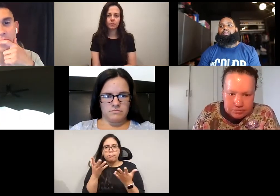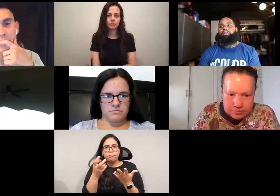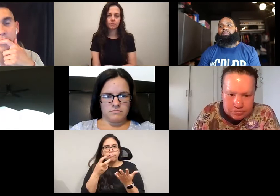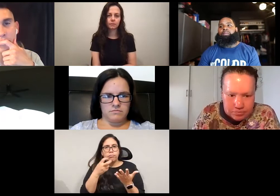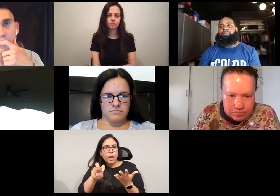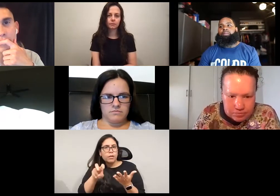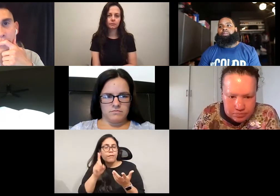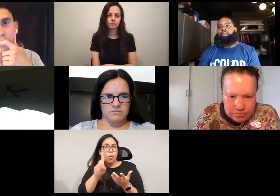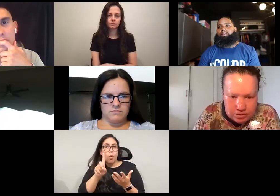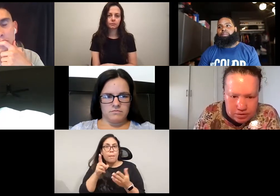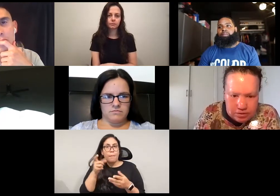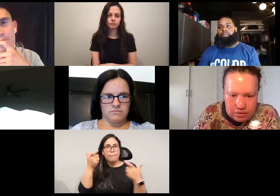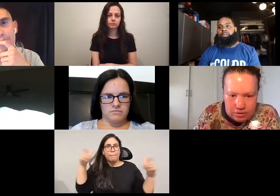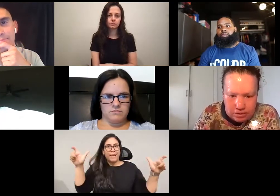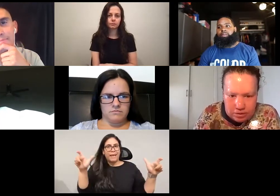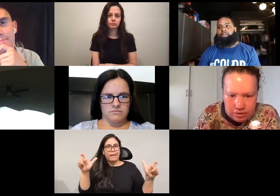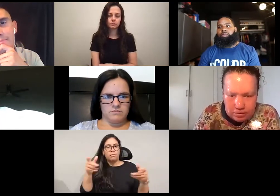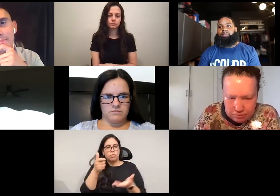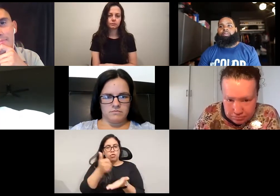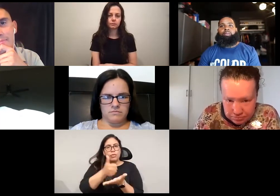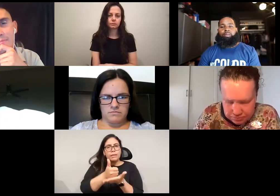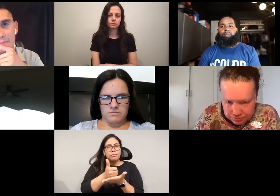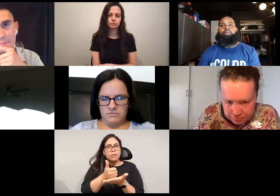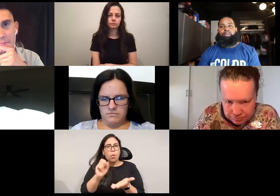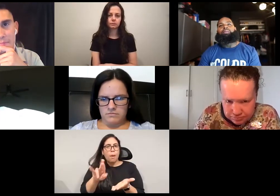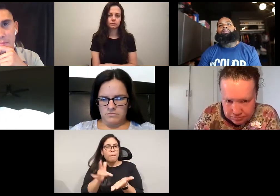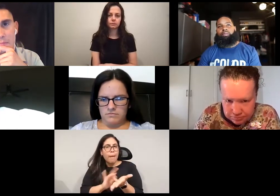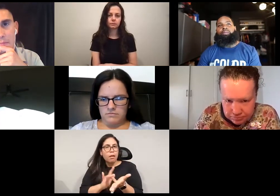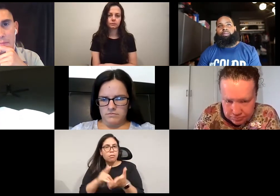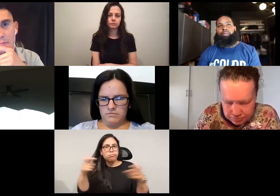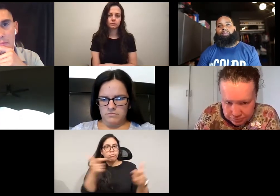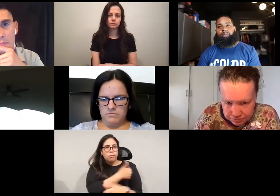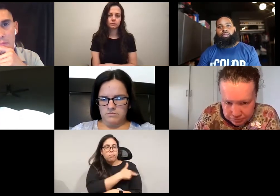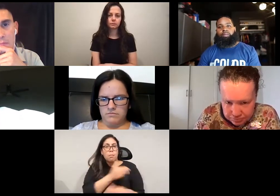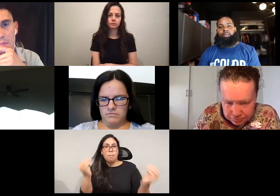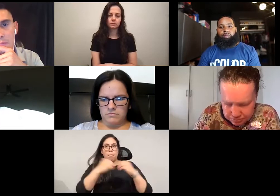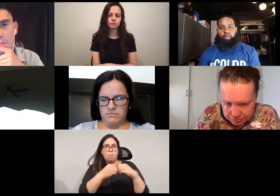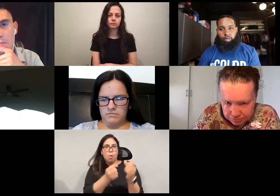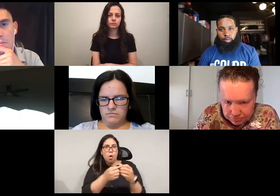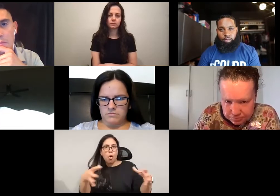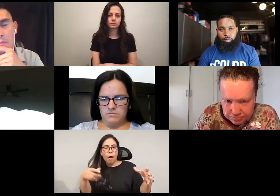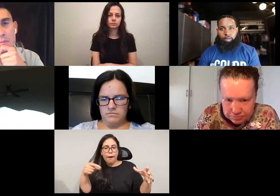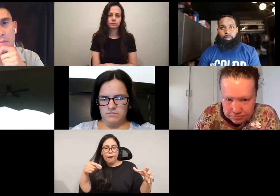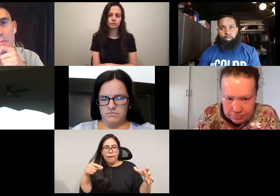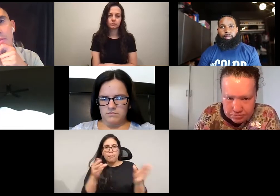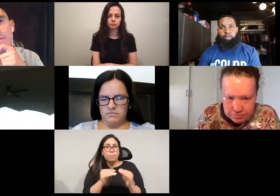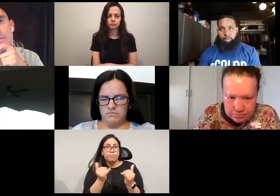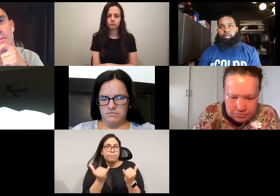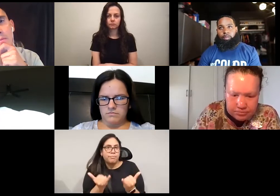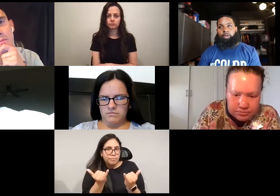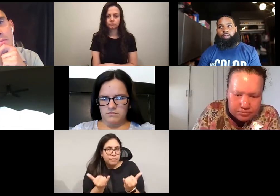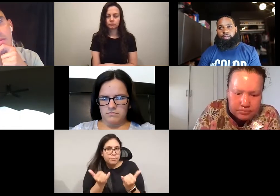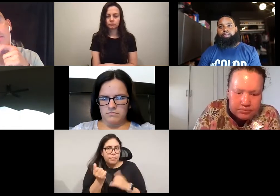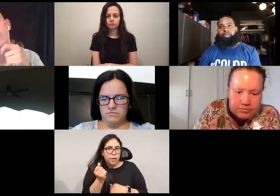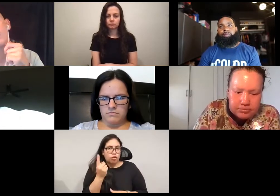treatment facilities or medical facilities that have a more modern understanding